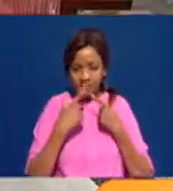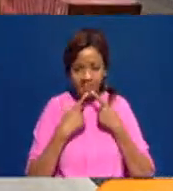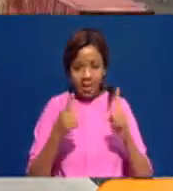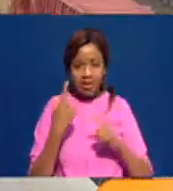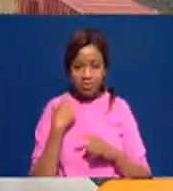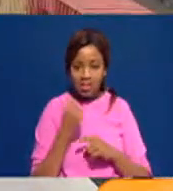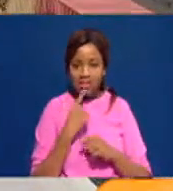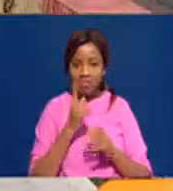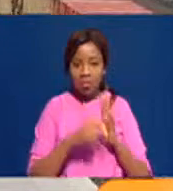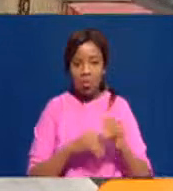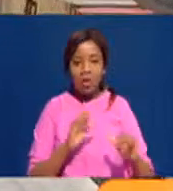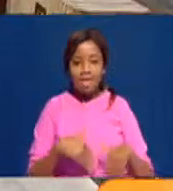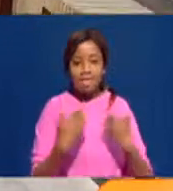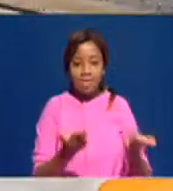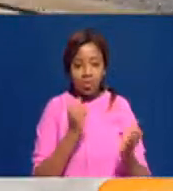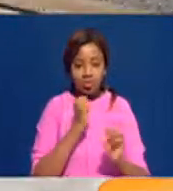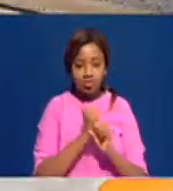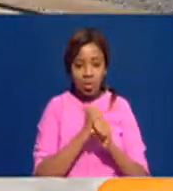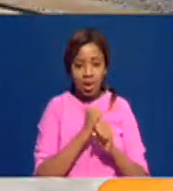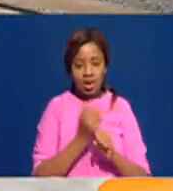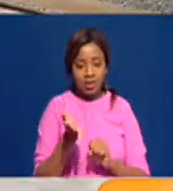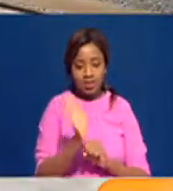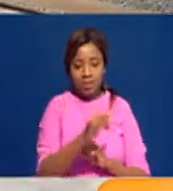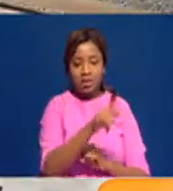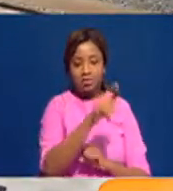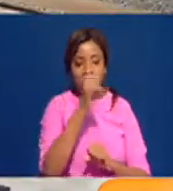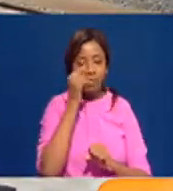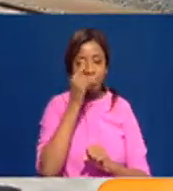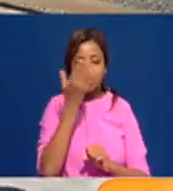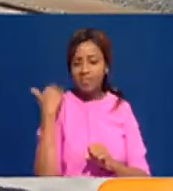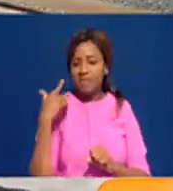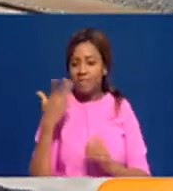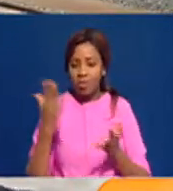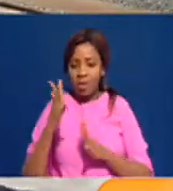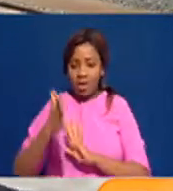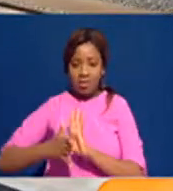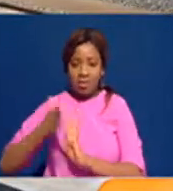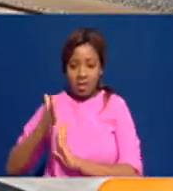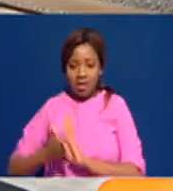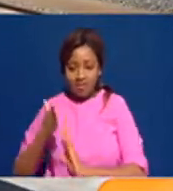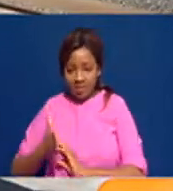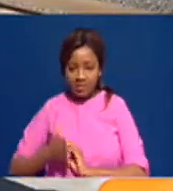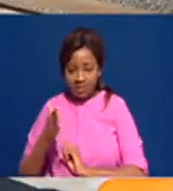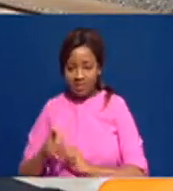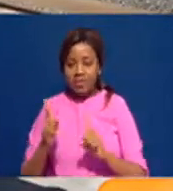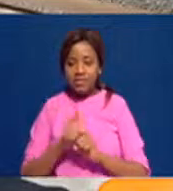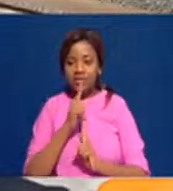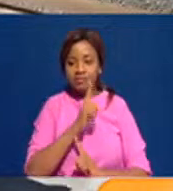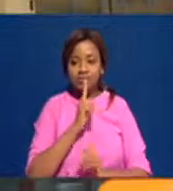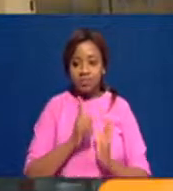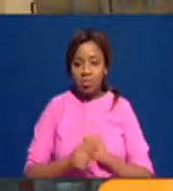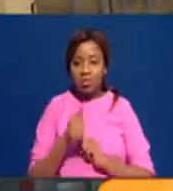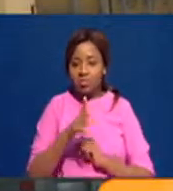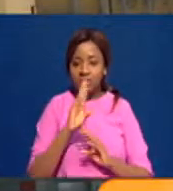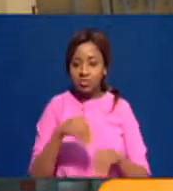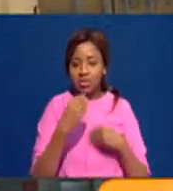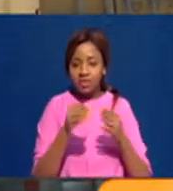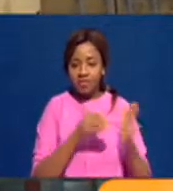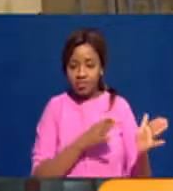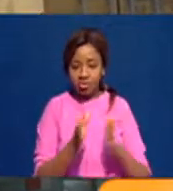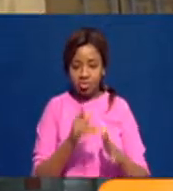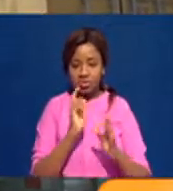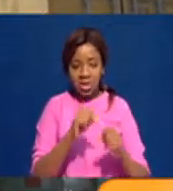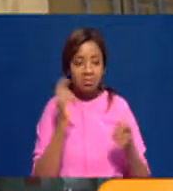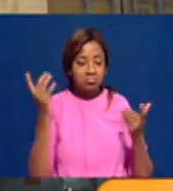to revert port operations back to Mombasa from Naivasha. Clearing and forwarding agents here say that this will provide importers with the